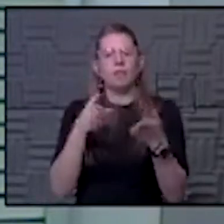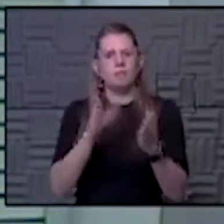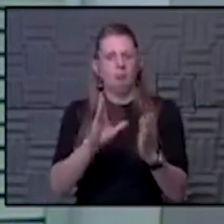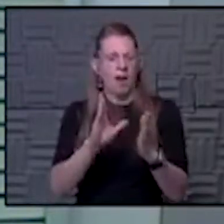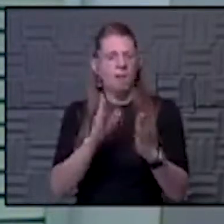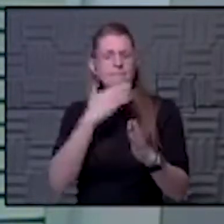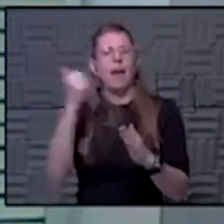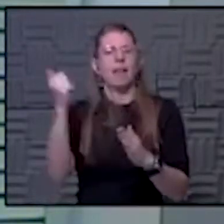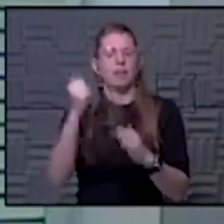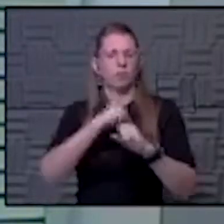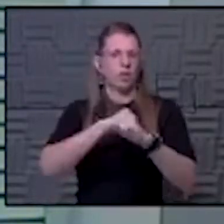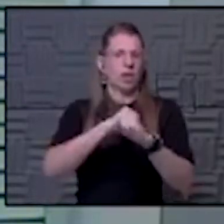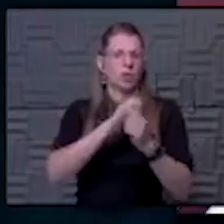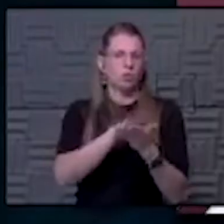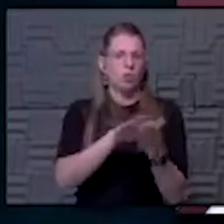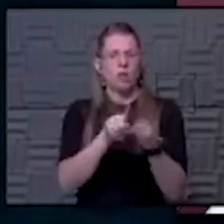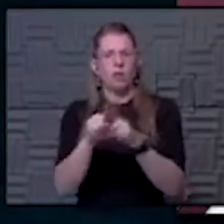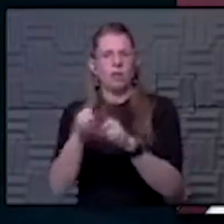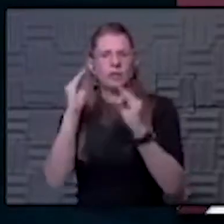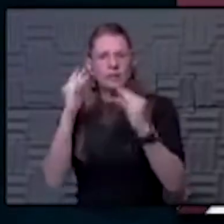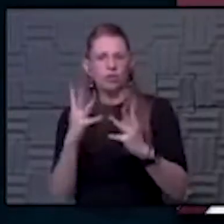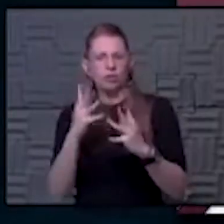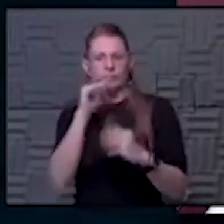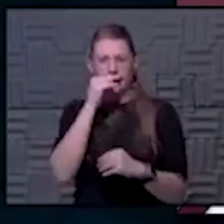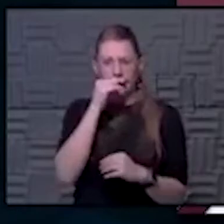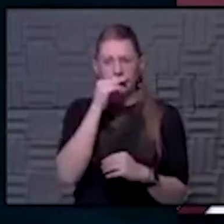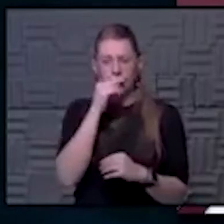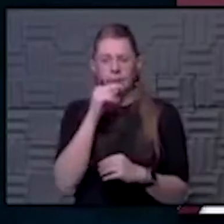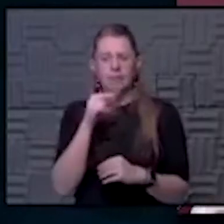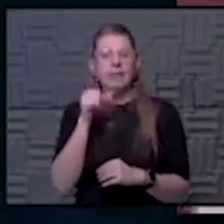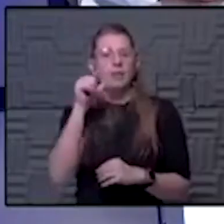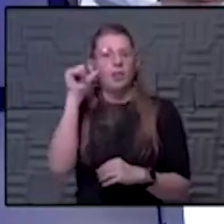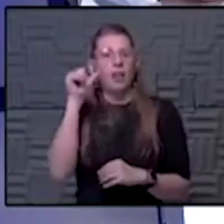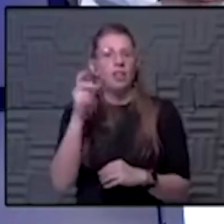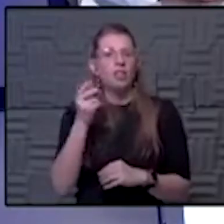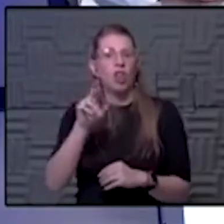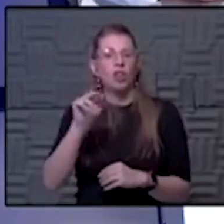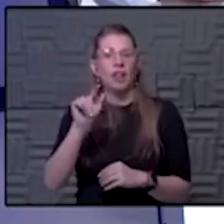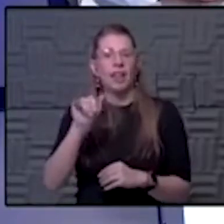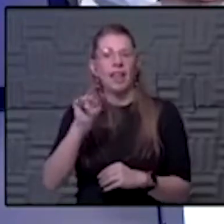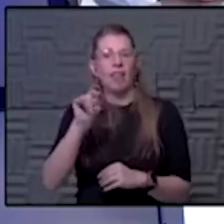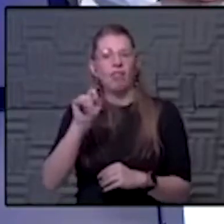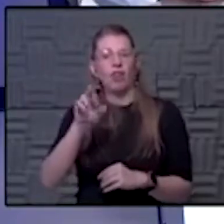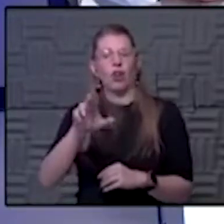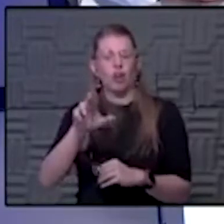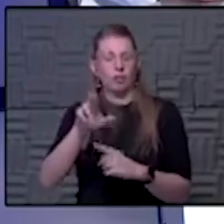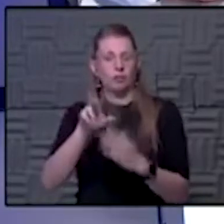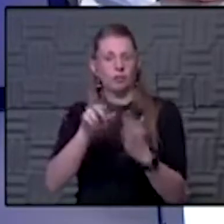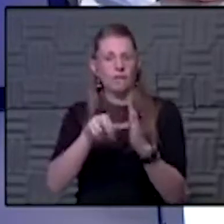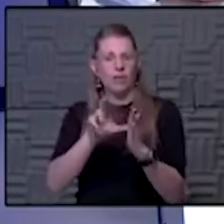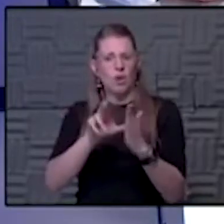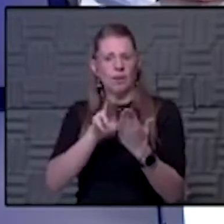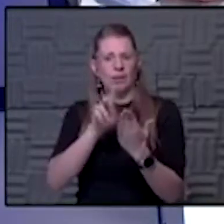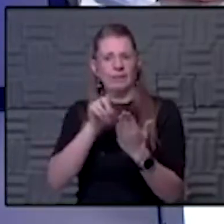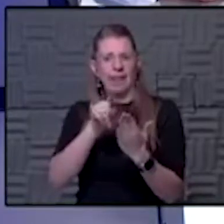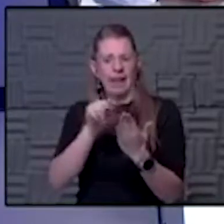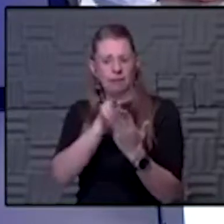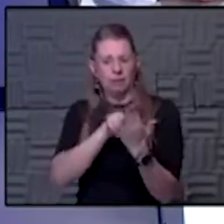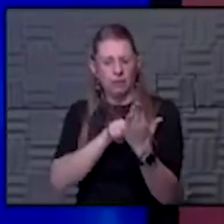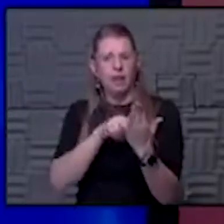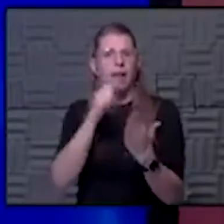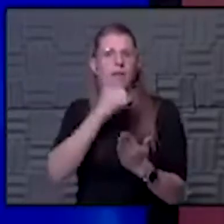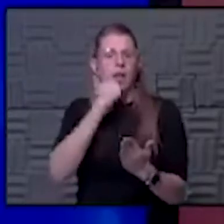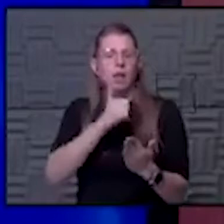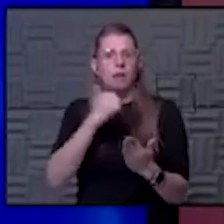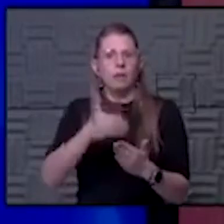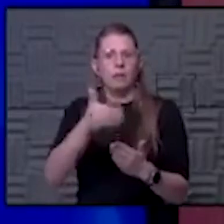and the teachers and staff as well. And Dr. Ginther was on our program yesterday reviewing that same data. It's very clear how the importance of masking is. But those are those